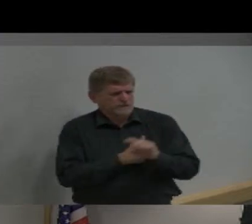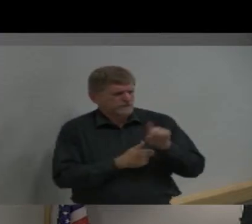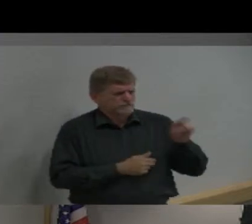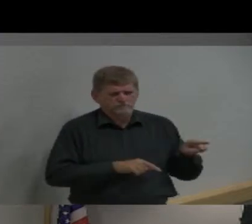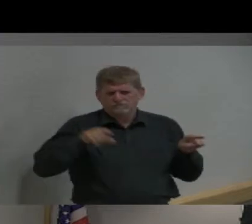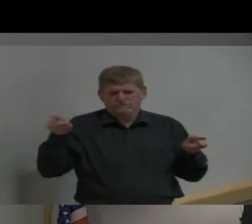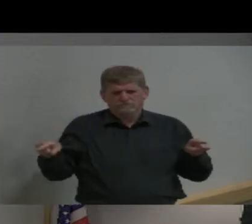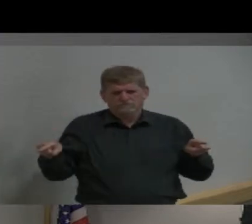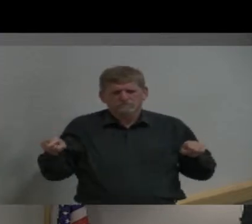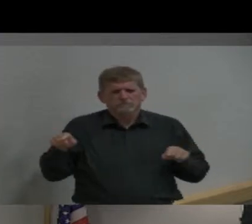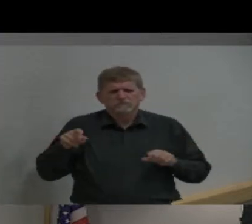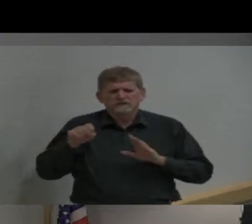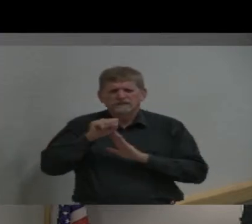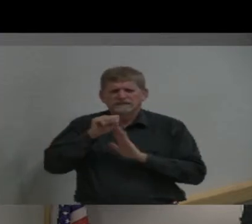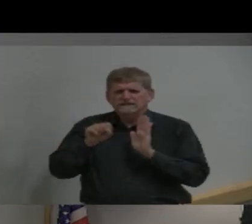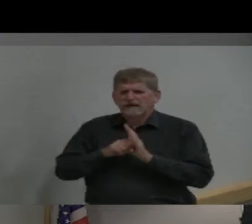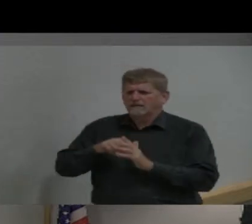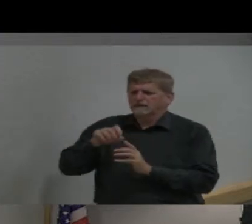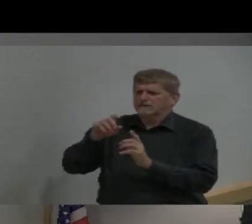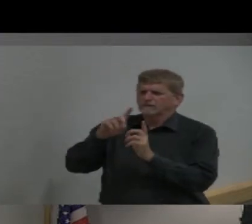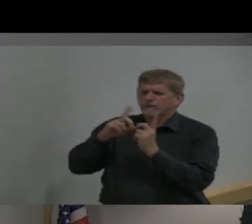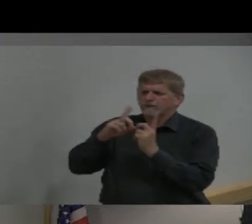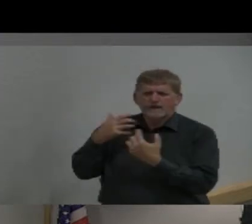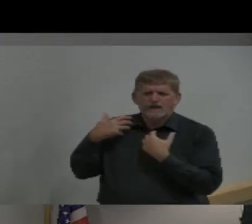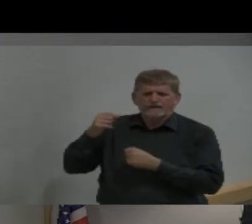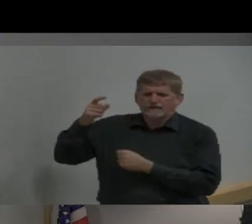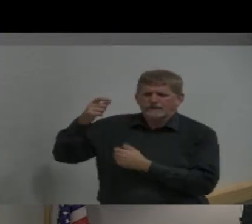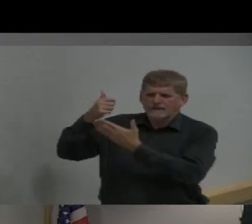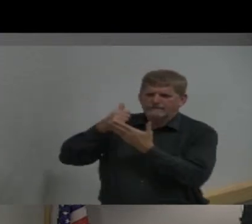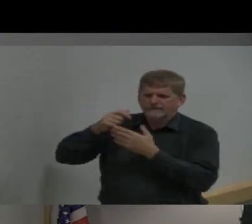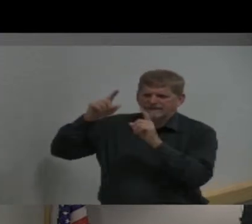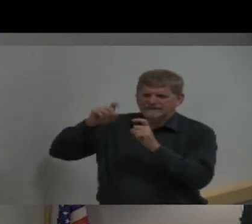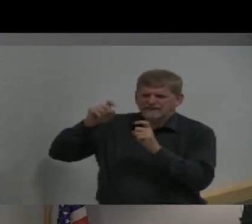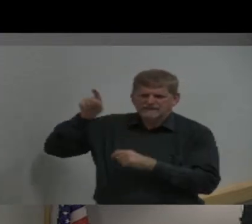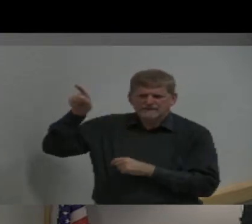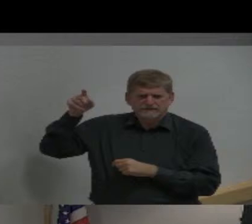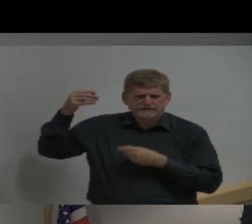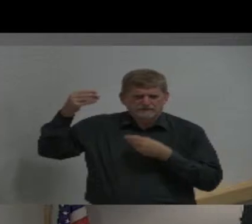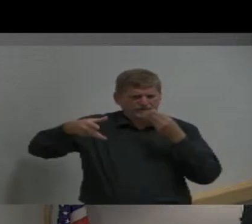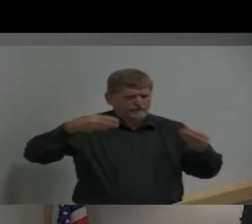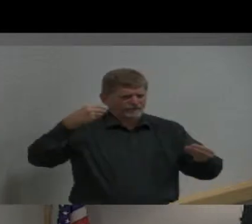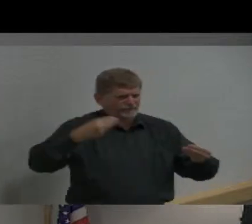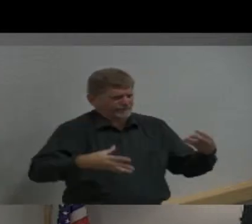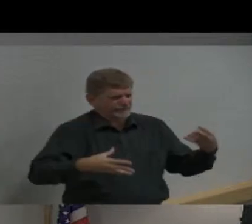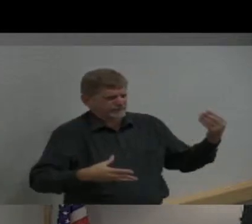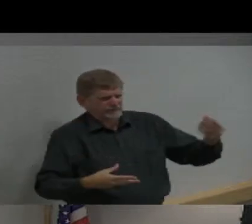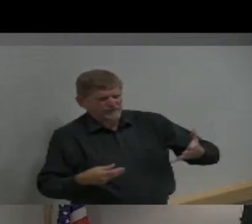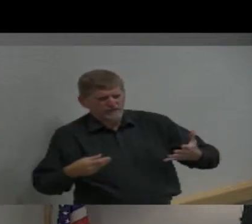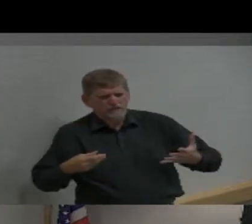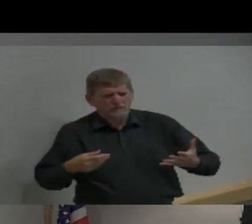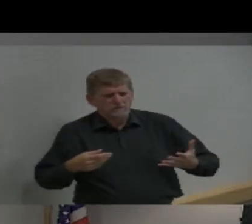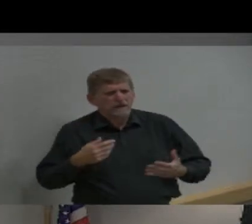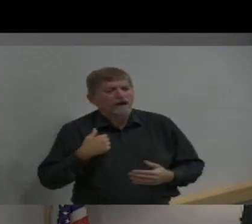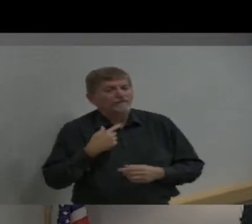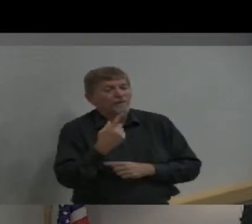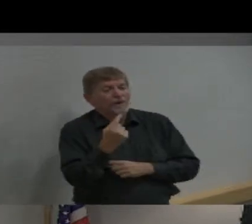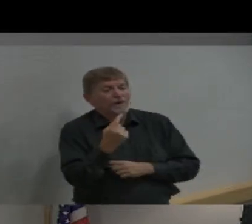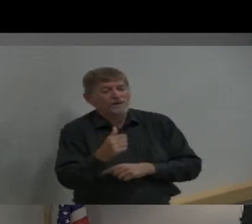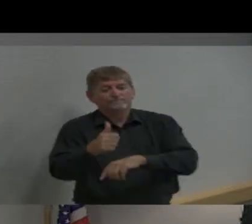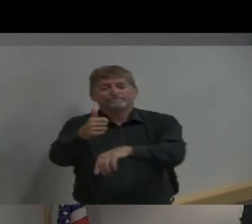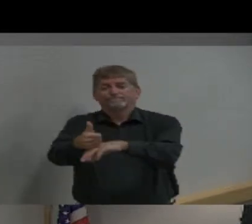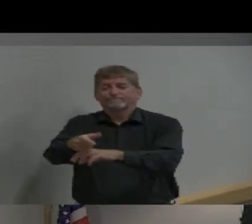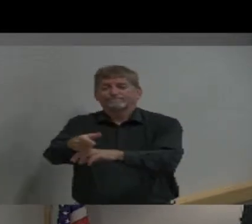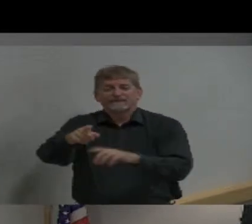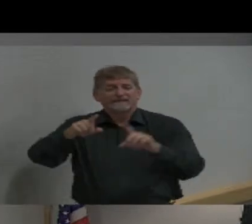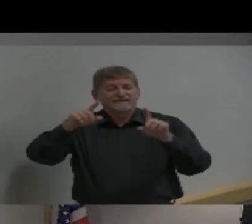Health Optum testing site. In addition, right now we have an additional testing site through the end of this week, I